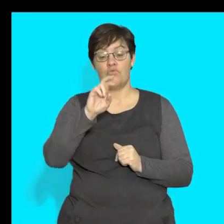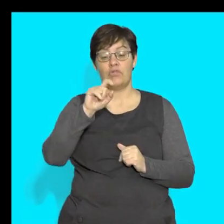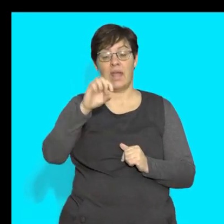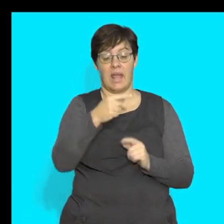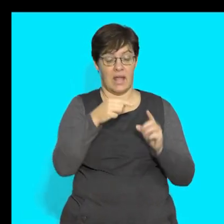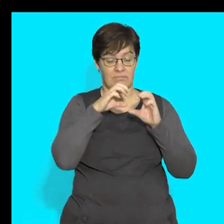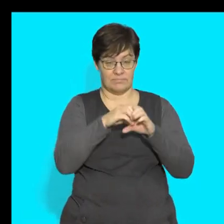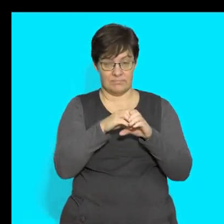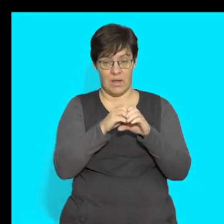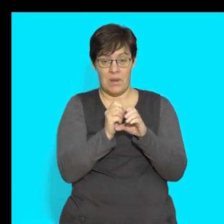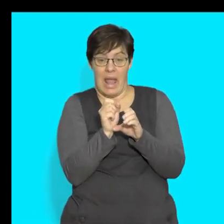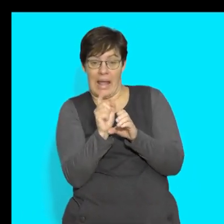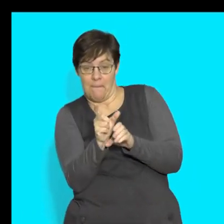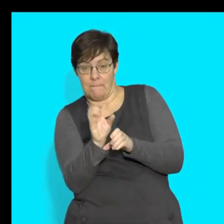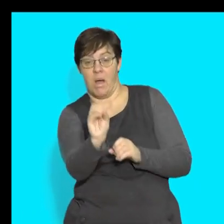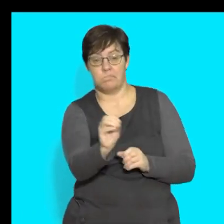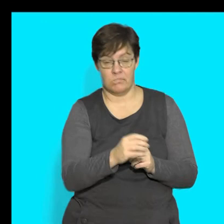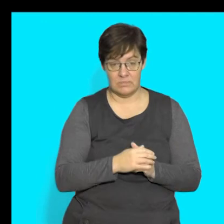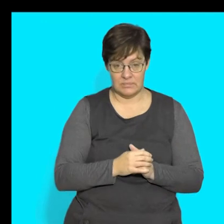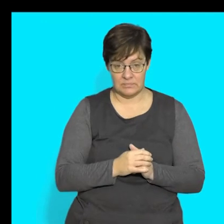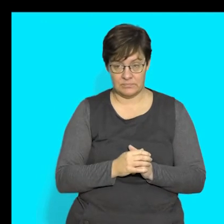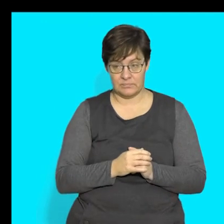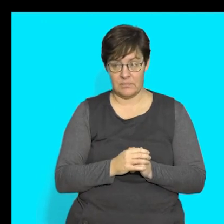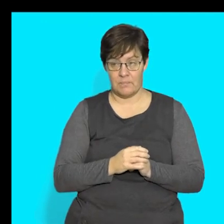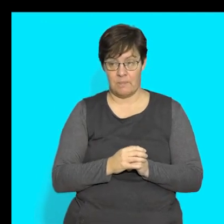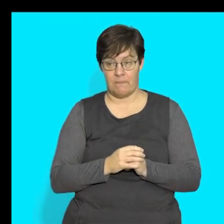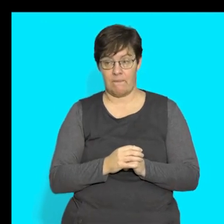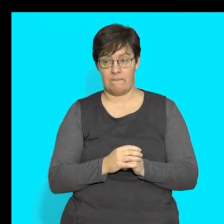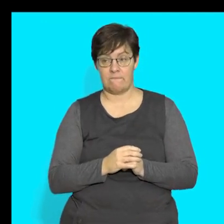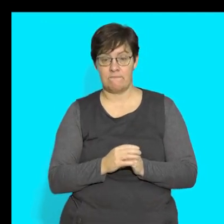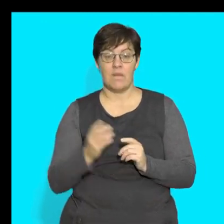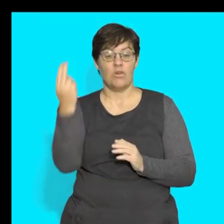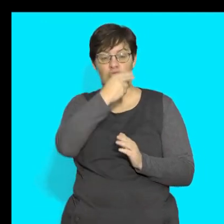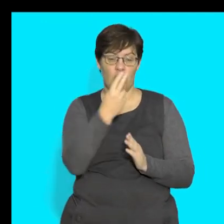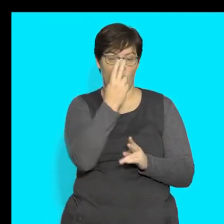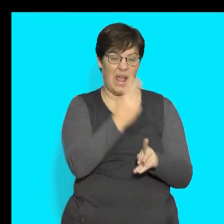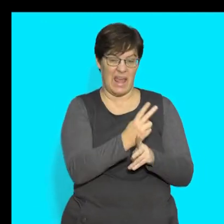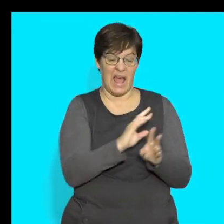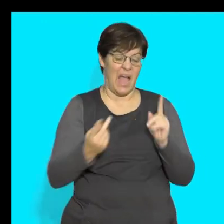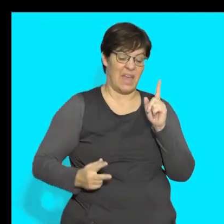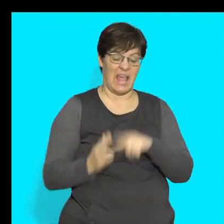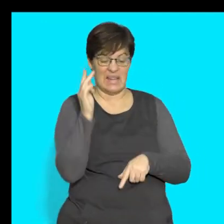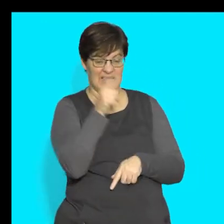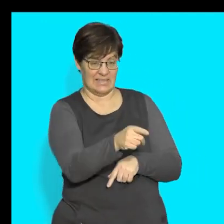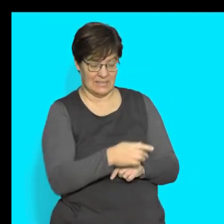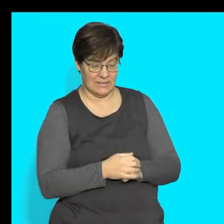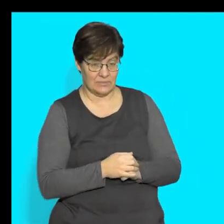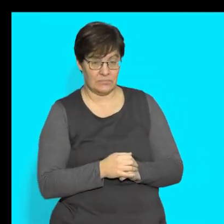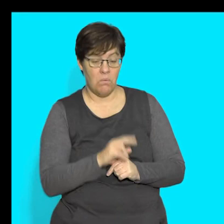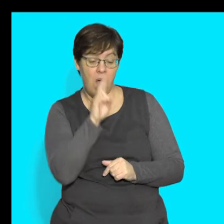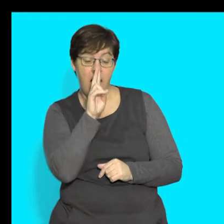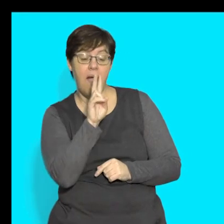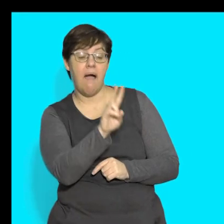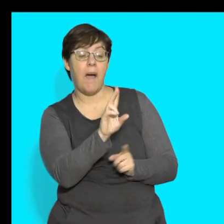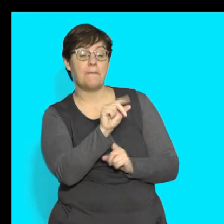get into a situation where it's in the gap form. And I've redrawn it in this way, just a cross section